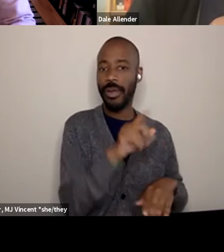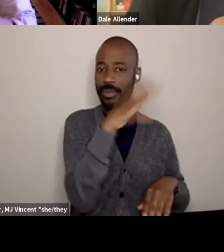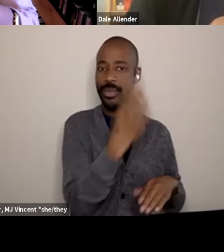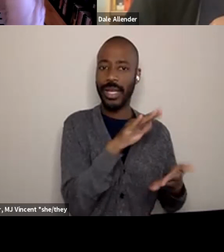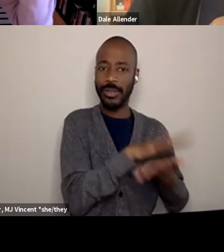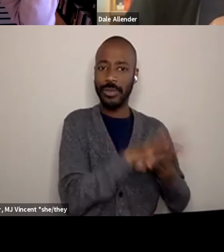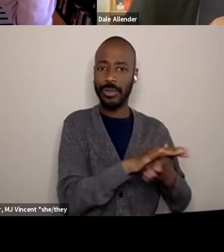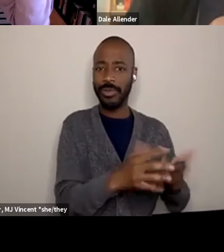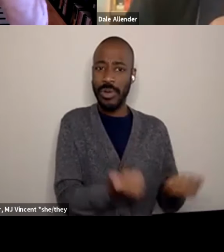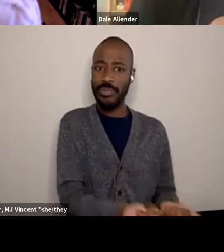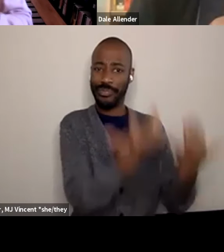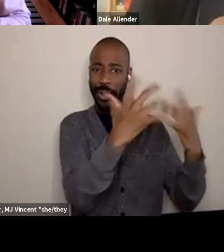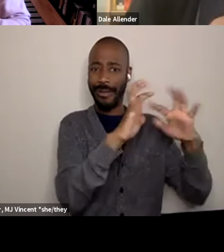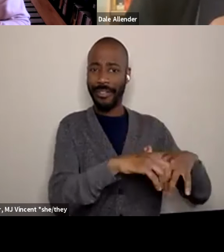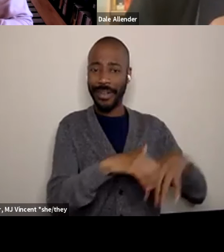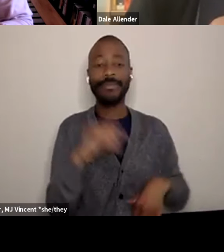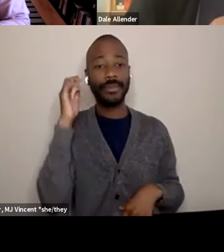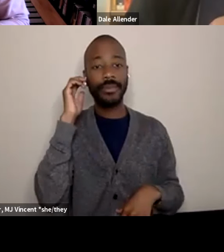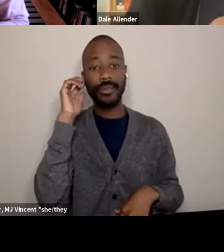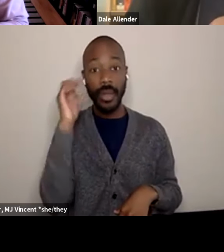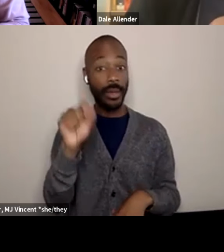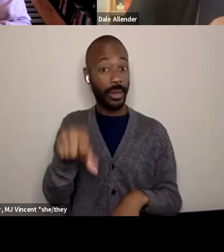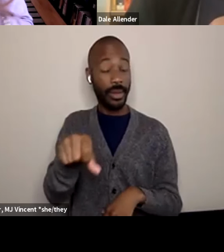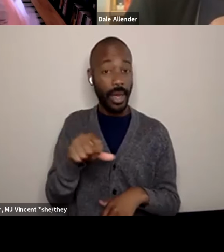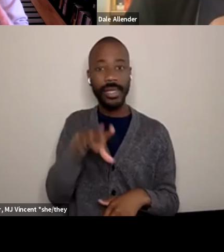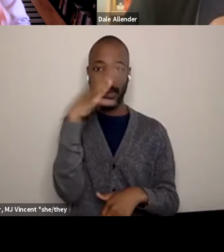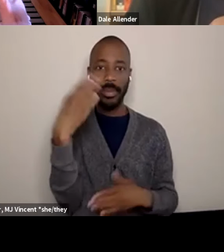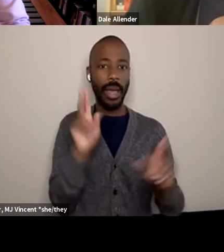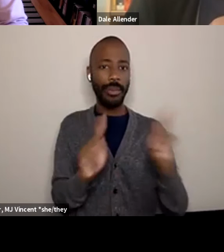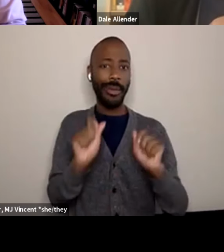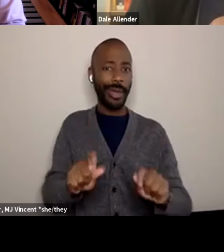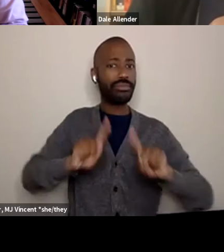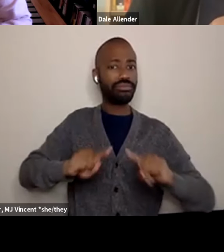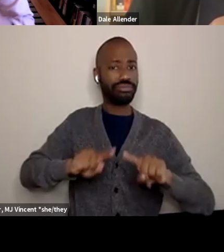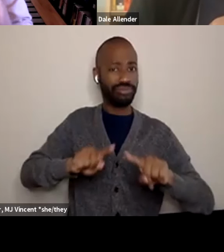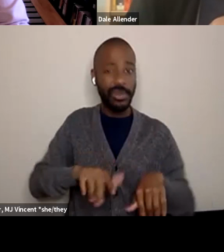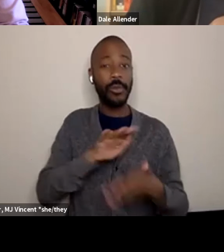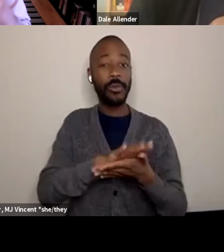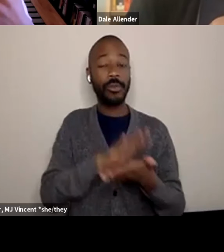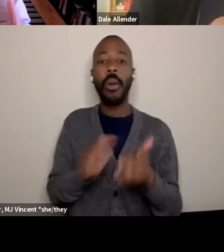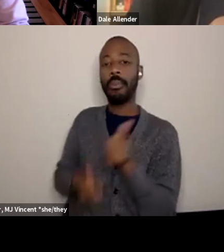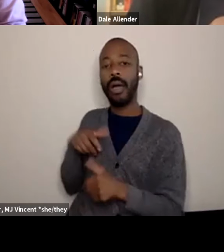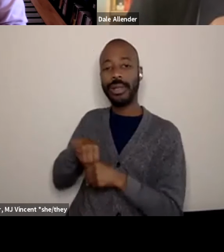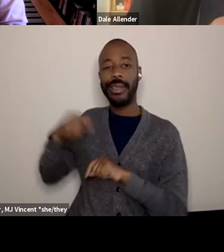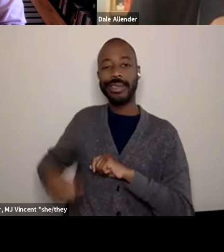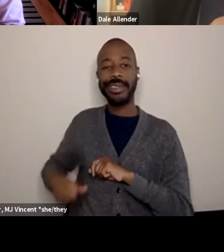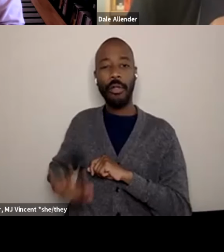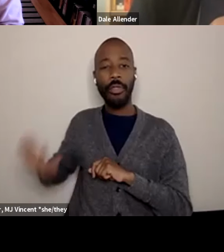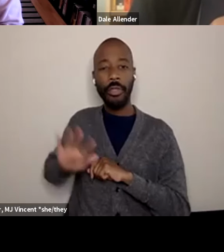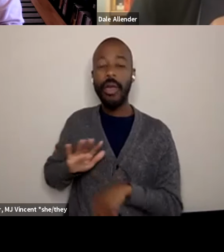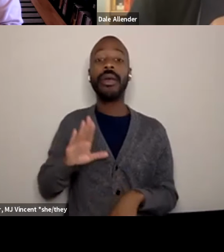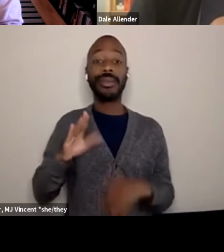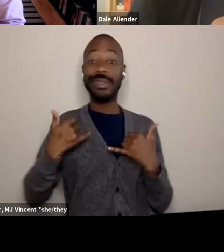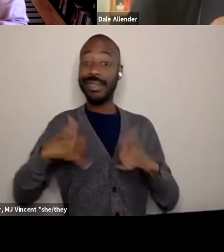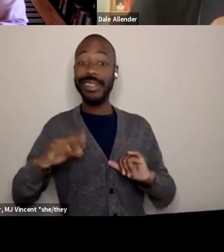even as it's legal for Black people to attend school at this point, where the majority of them are in the South, it continues to be met by violent white resistance, which